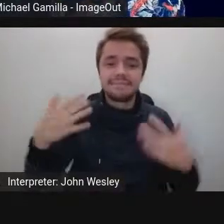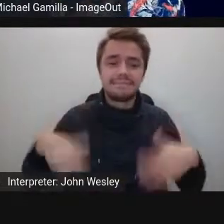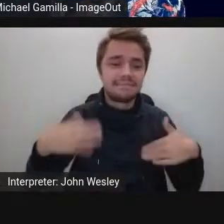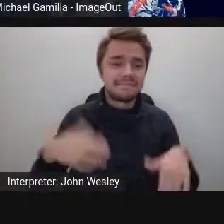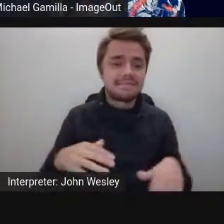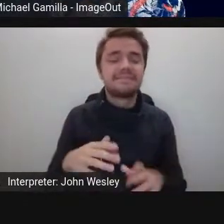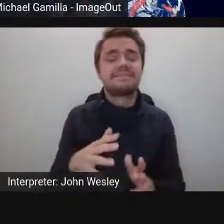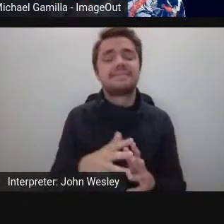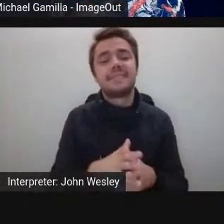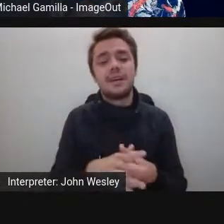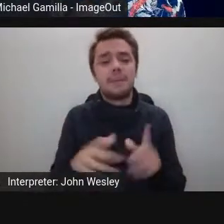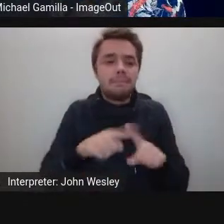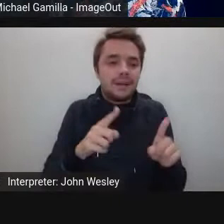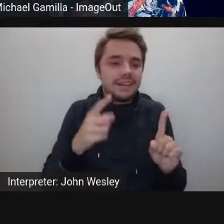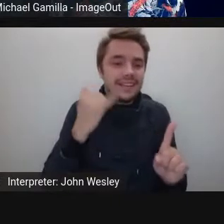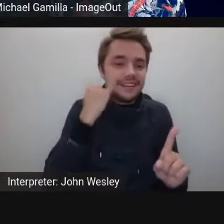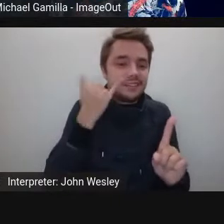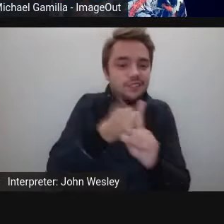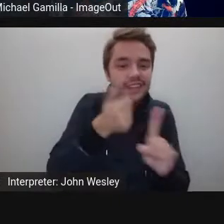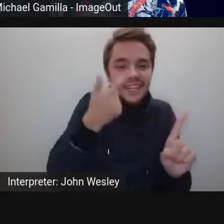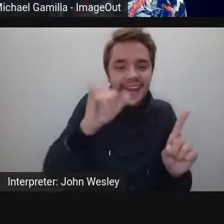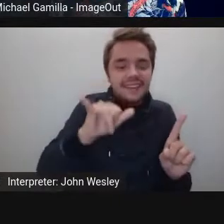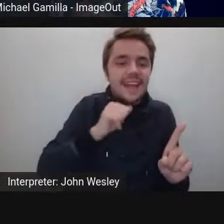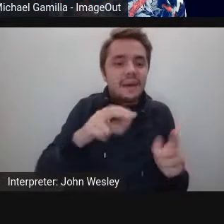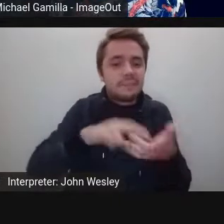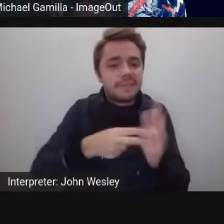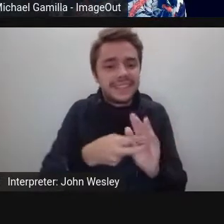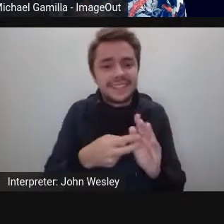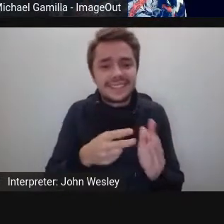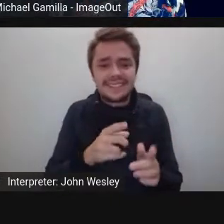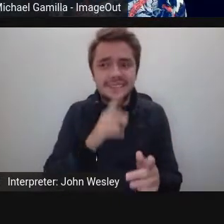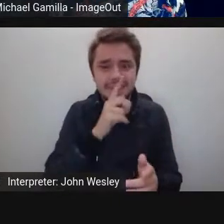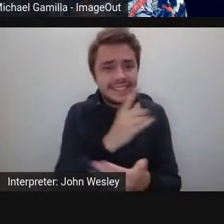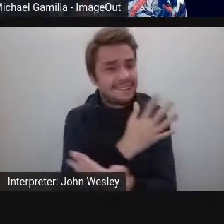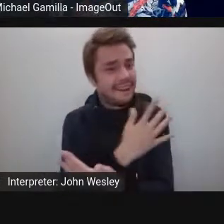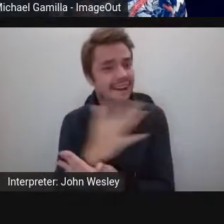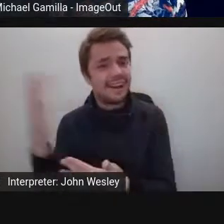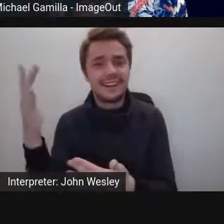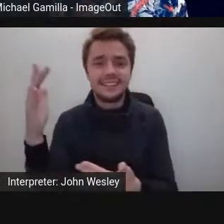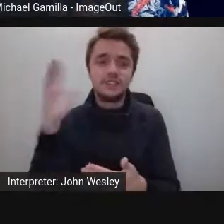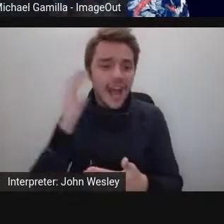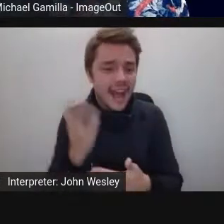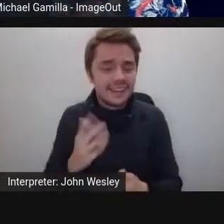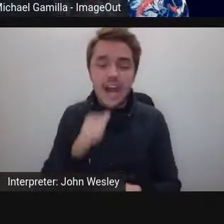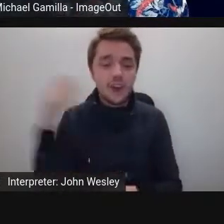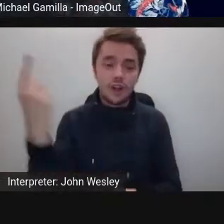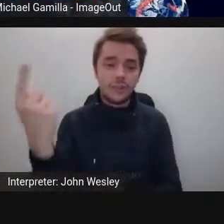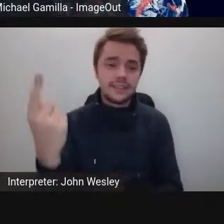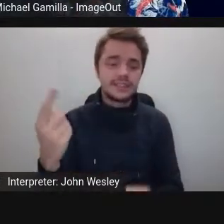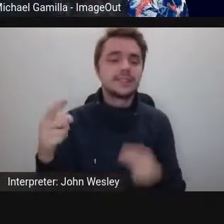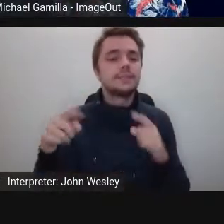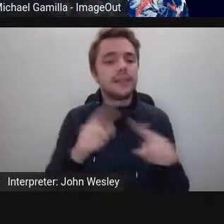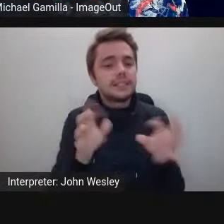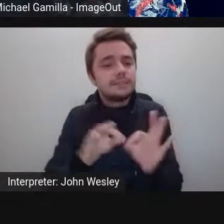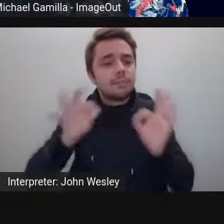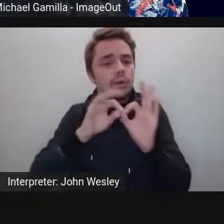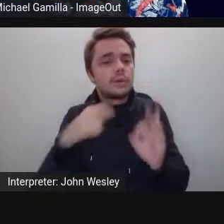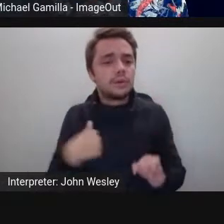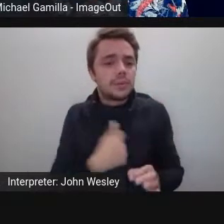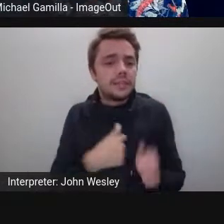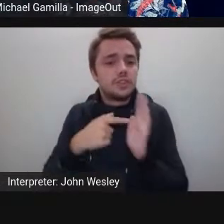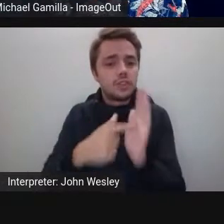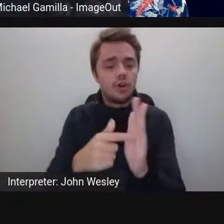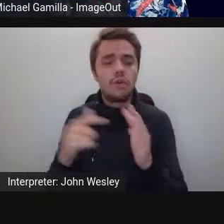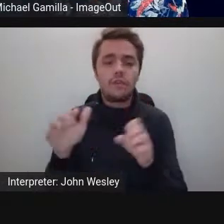things. Everyone has a different way of being, and I think we need to represent all of those different spectrums